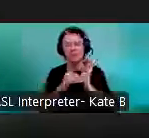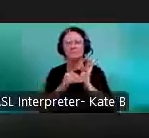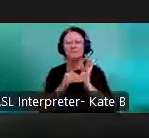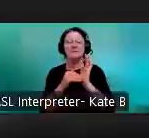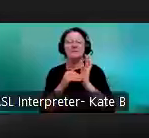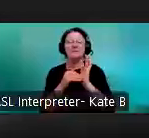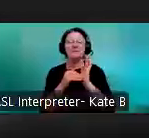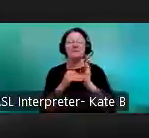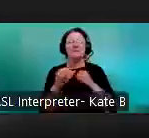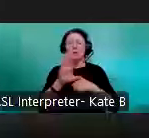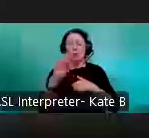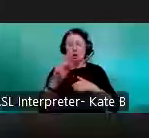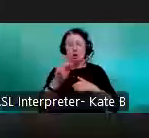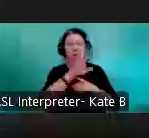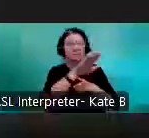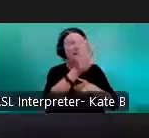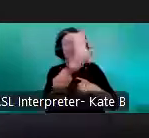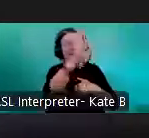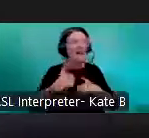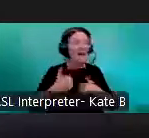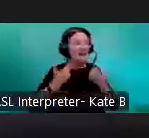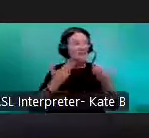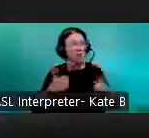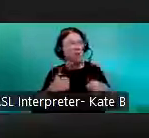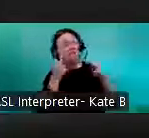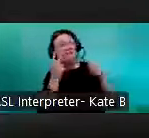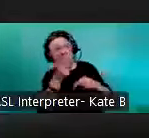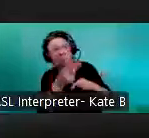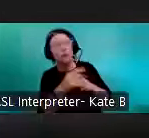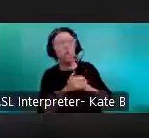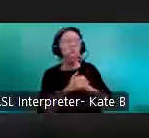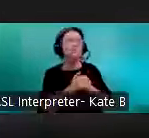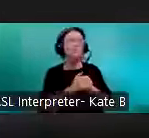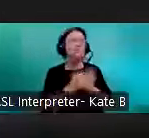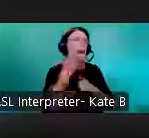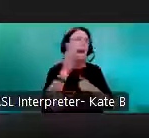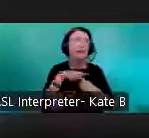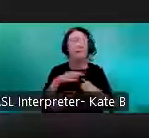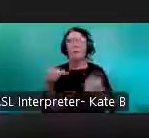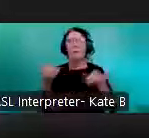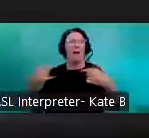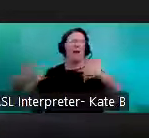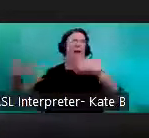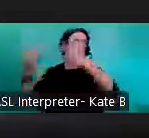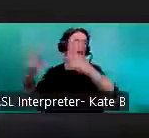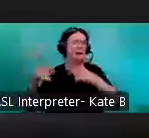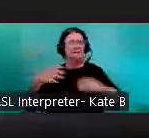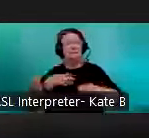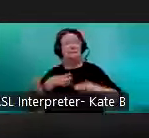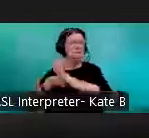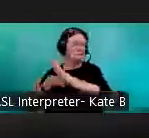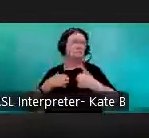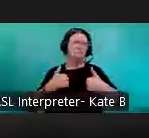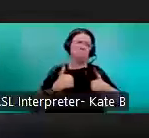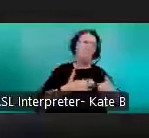letting your clerk know that you're part of the community, you're watching in a positive way, can go forward in